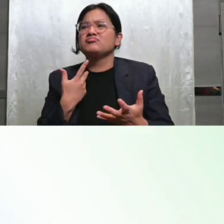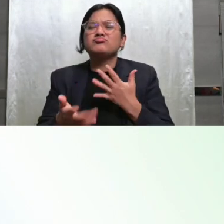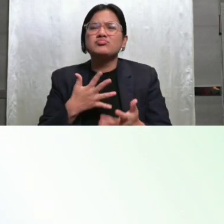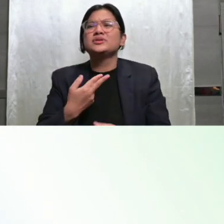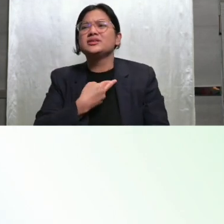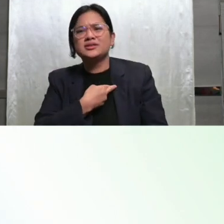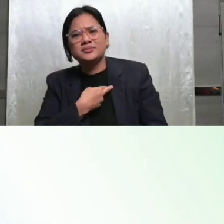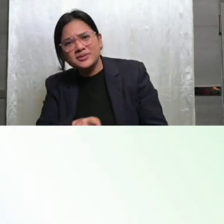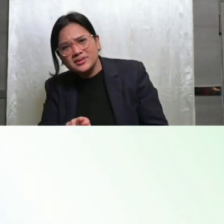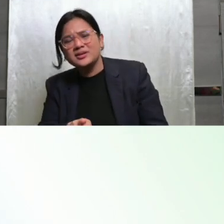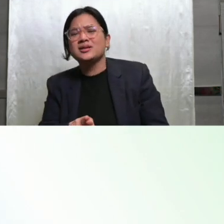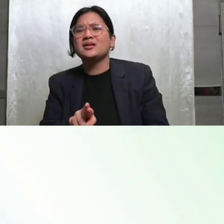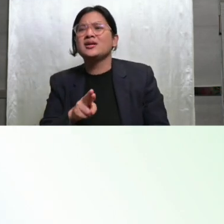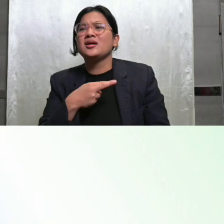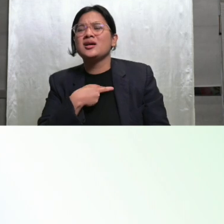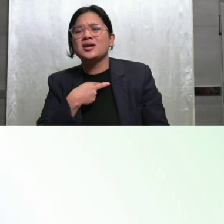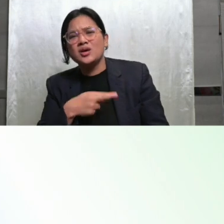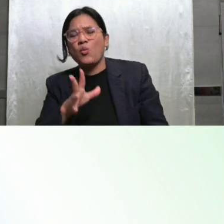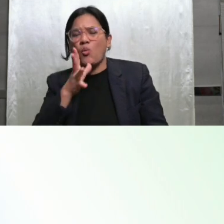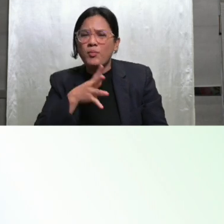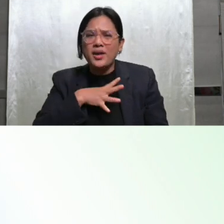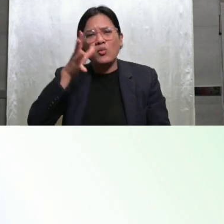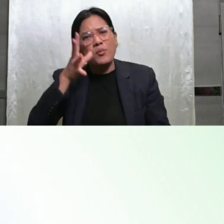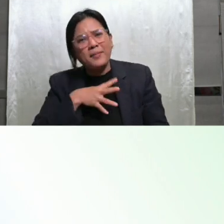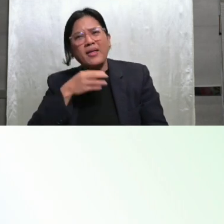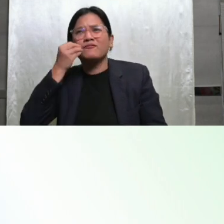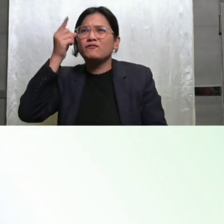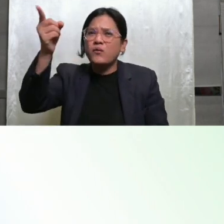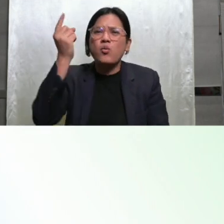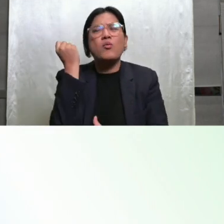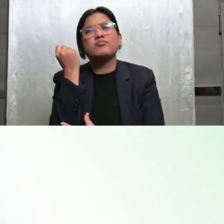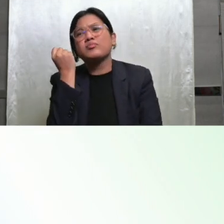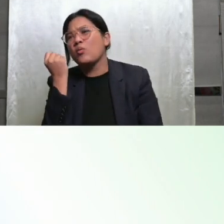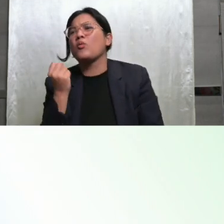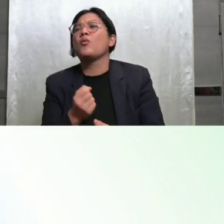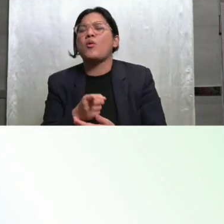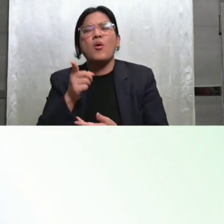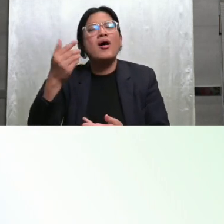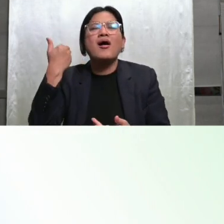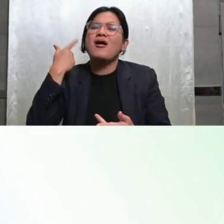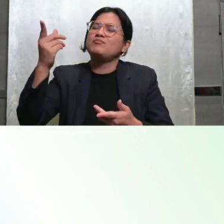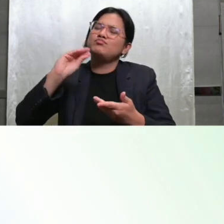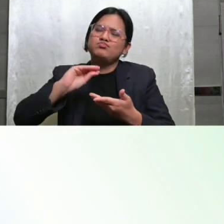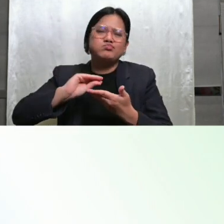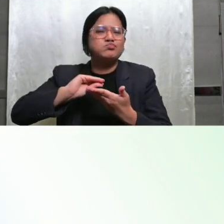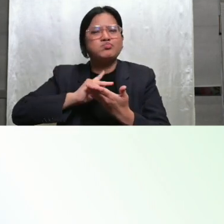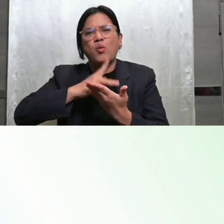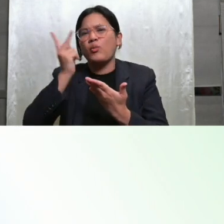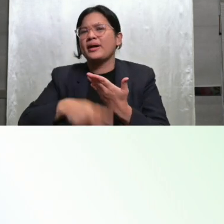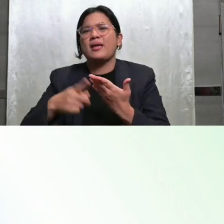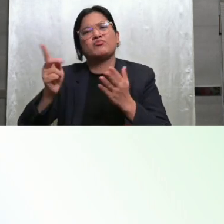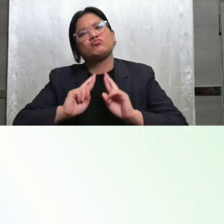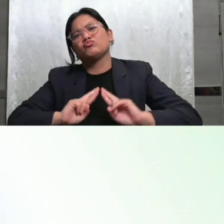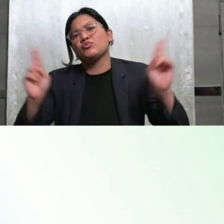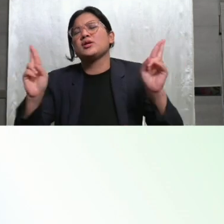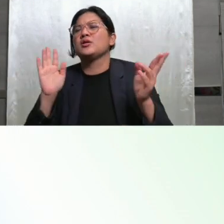Platform, we aim to make this vision a reality. Our goal is to provide digital education according to the needs